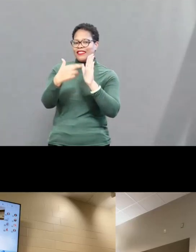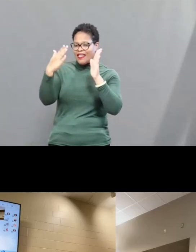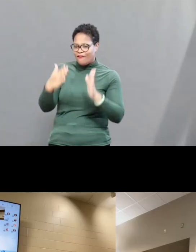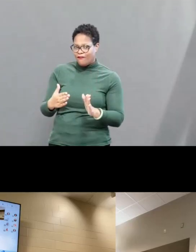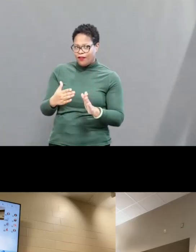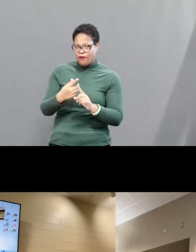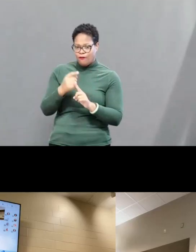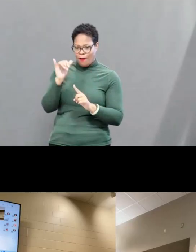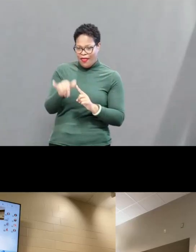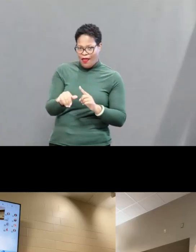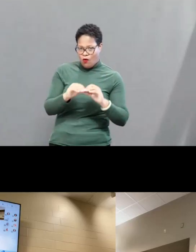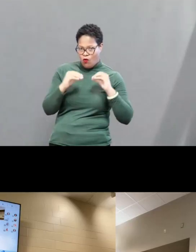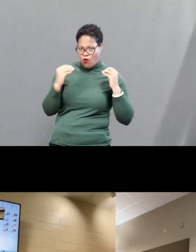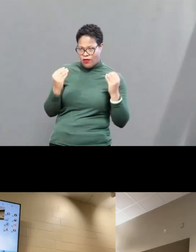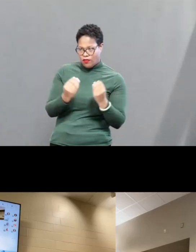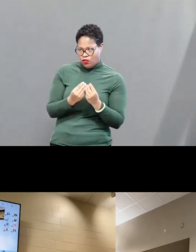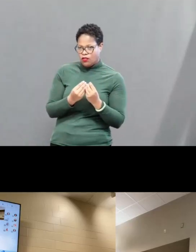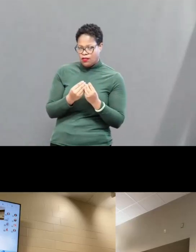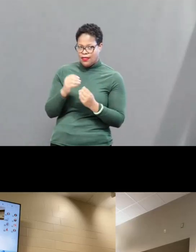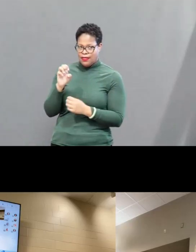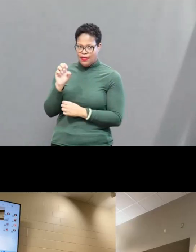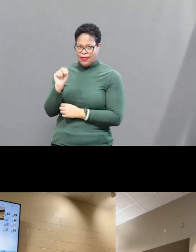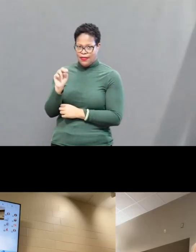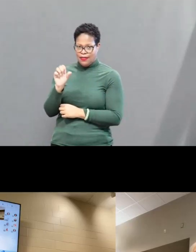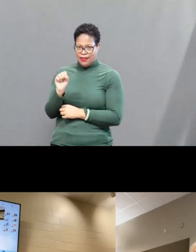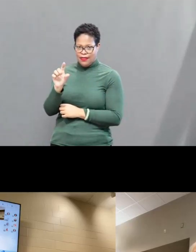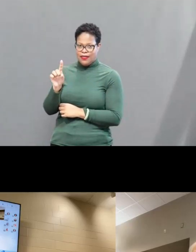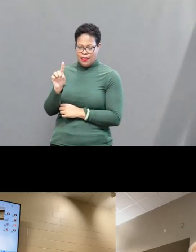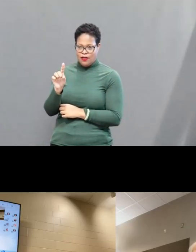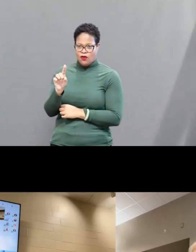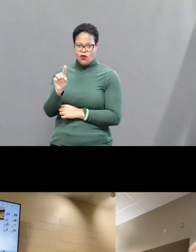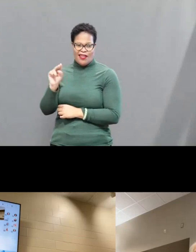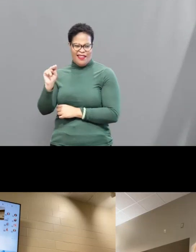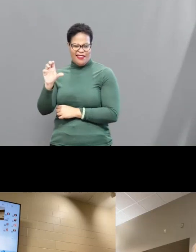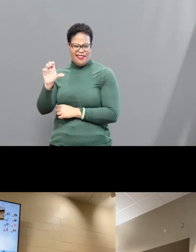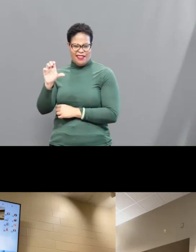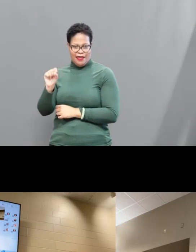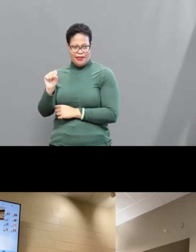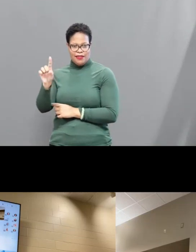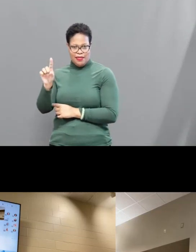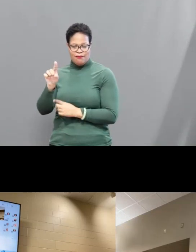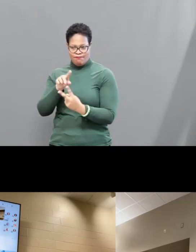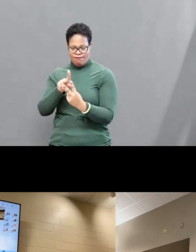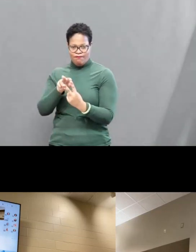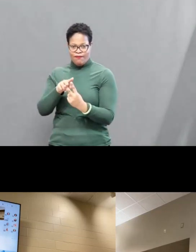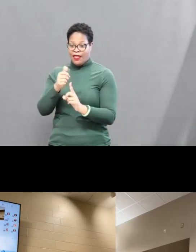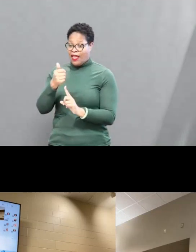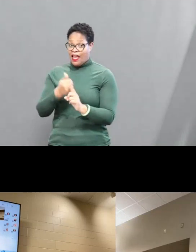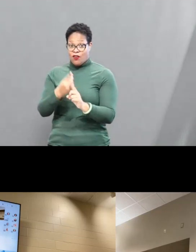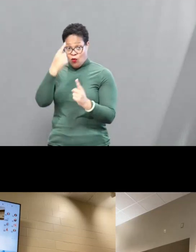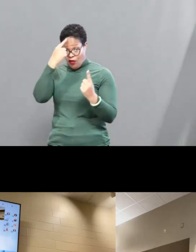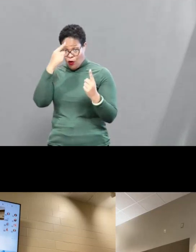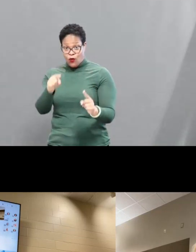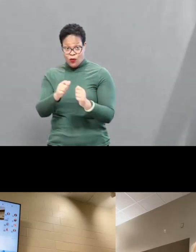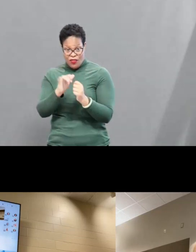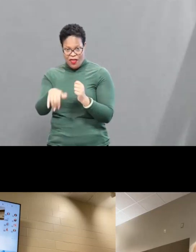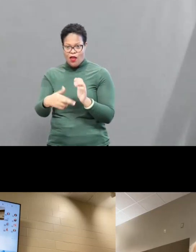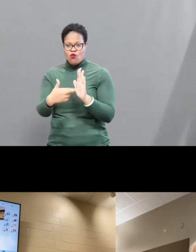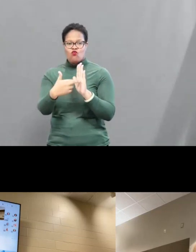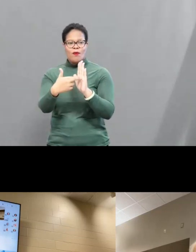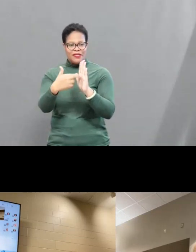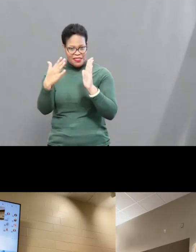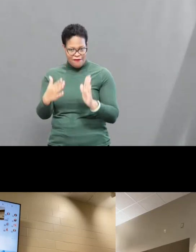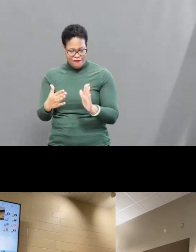from that organization, ENCSD or NCSD. Everybody agreed on that. It